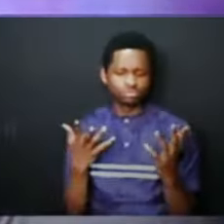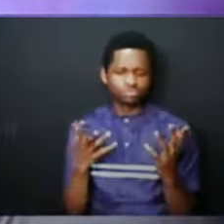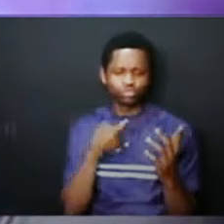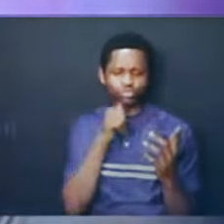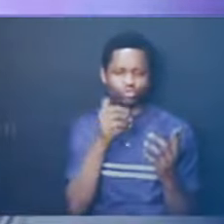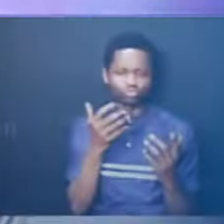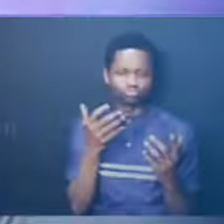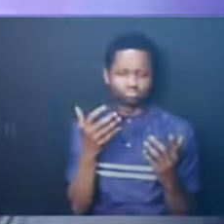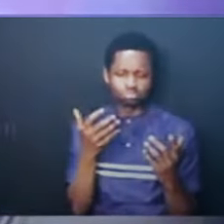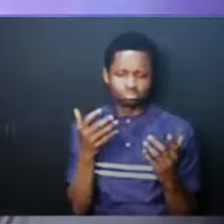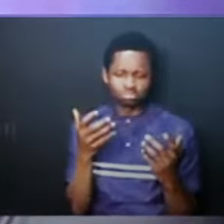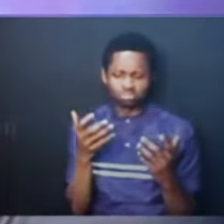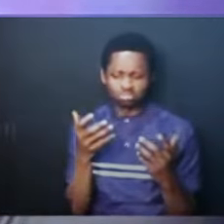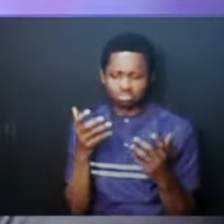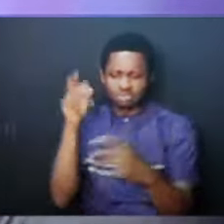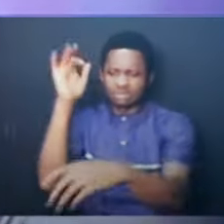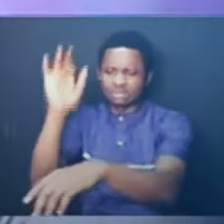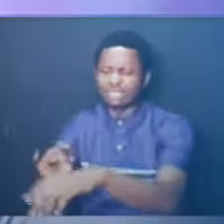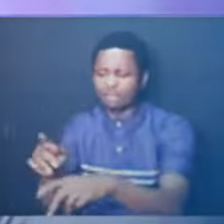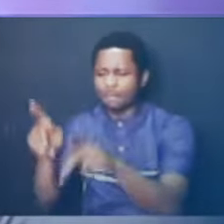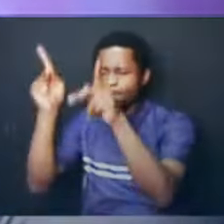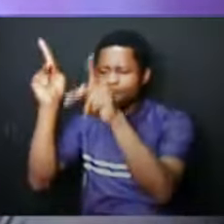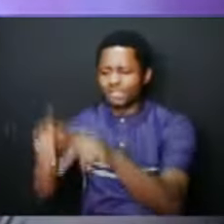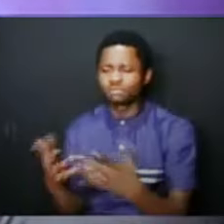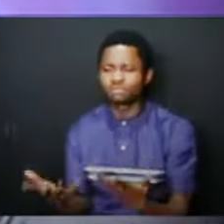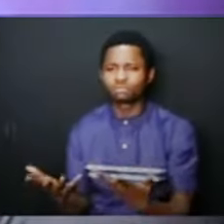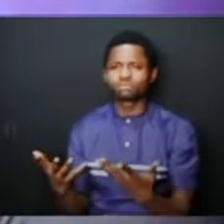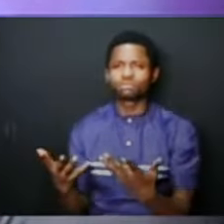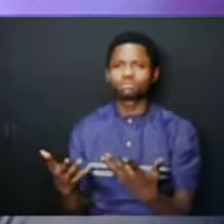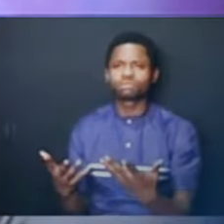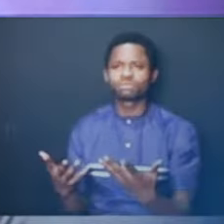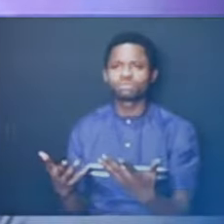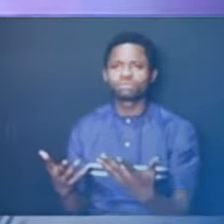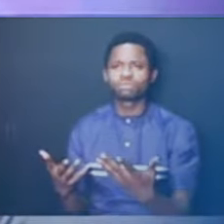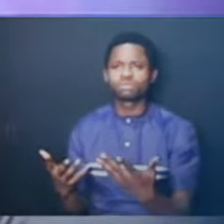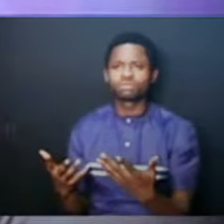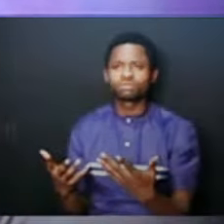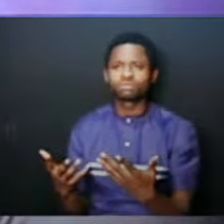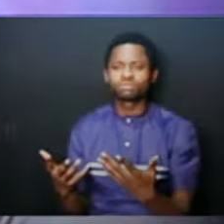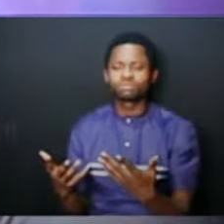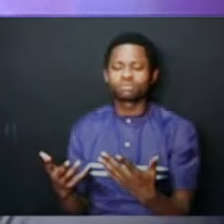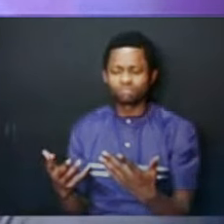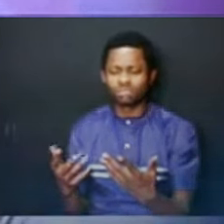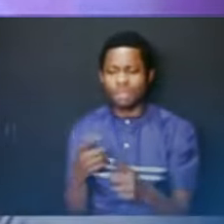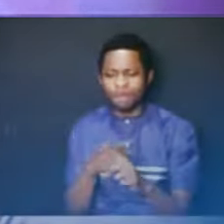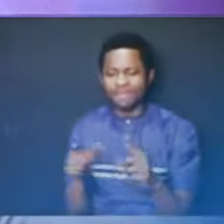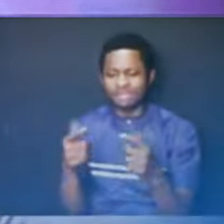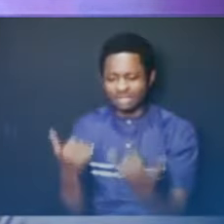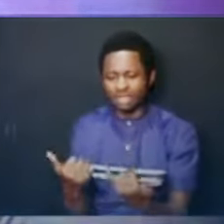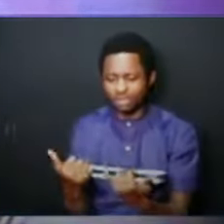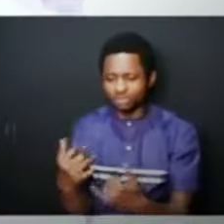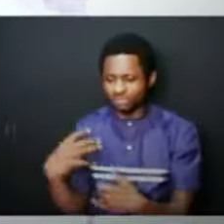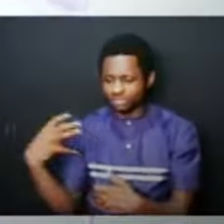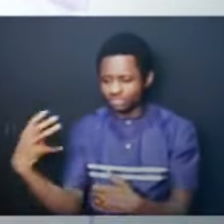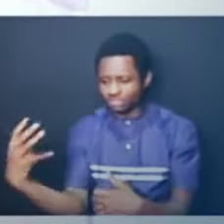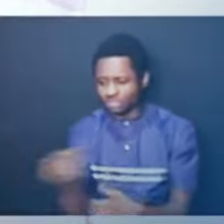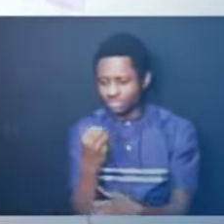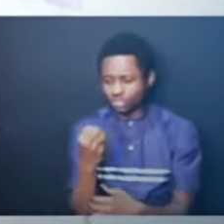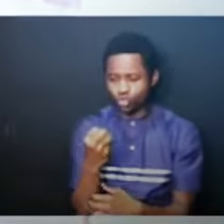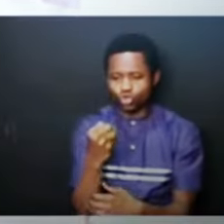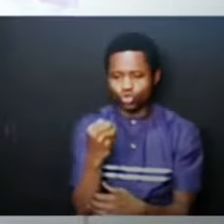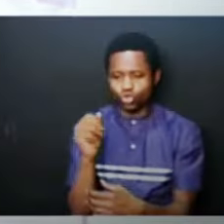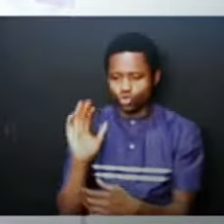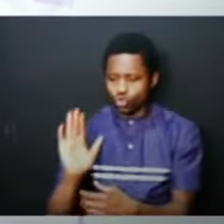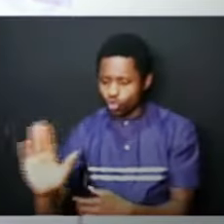the spear and water jug that are near his head and let's go. Now Ewurade emmanum